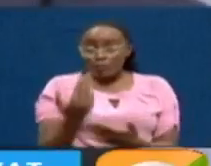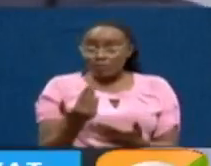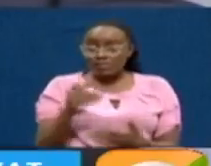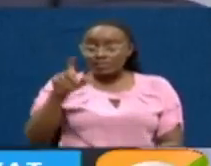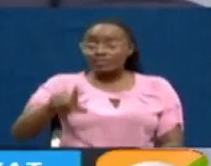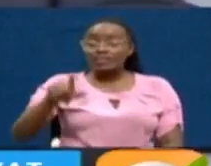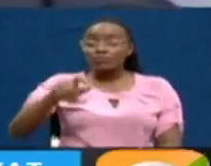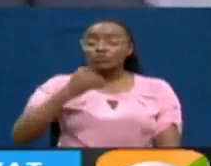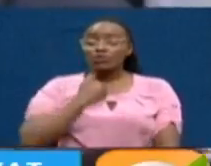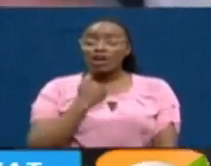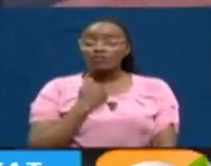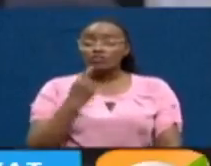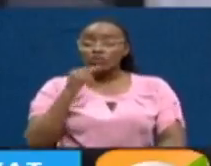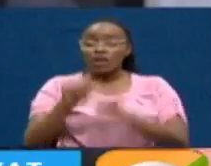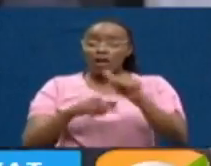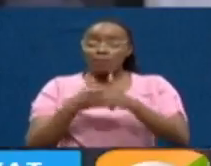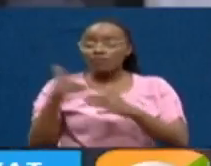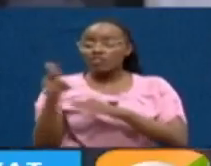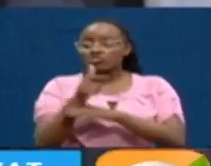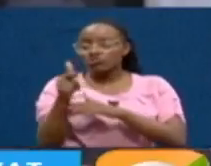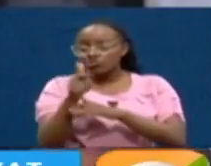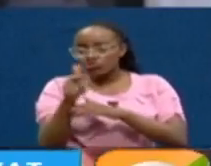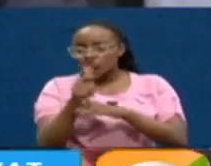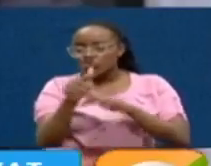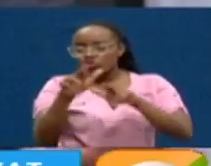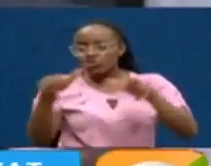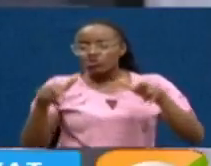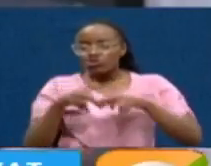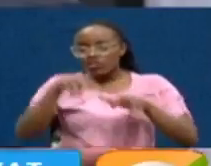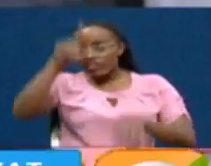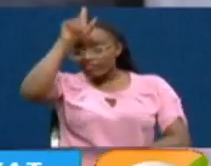have we talked about Studio Mashinani, but again,